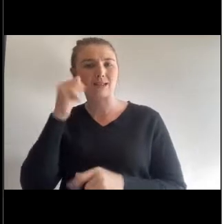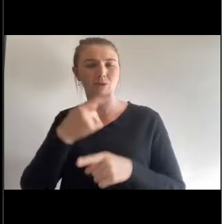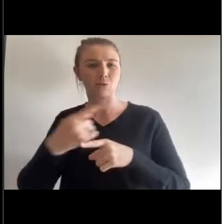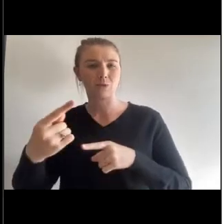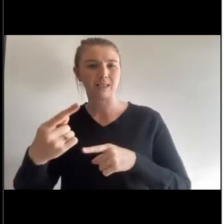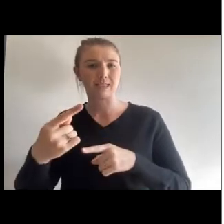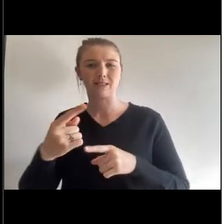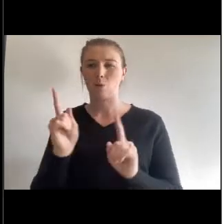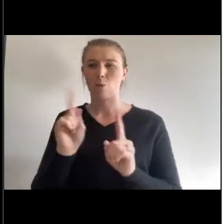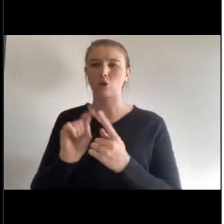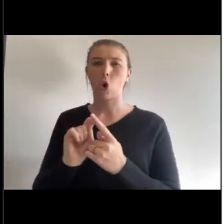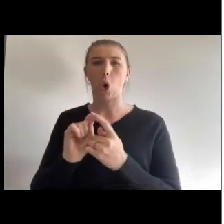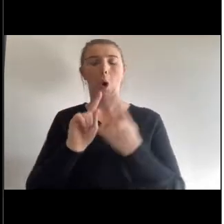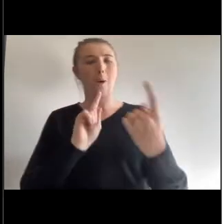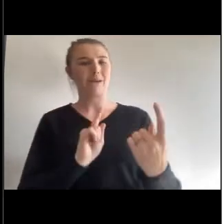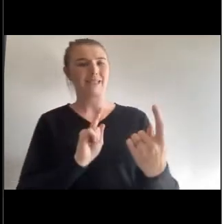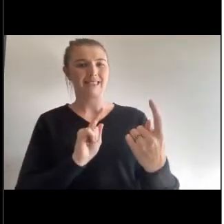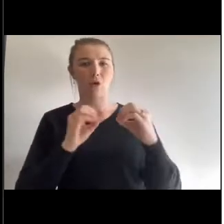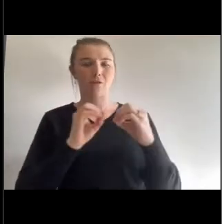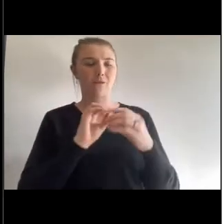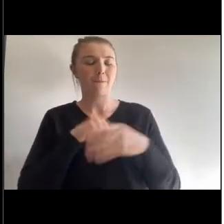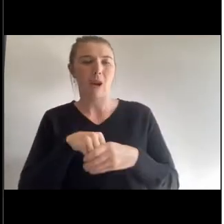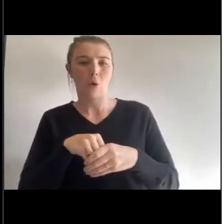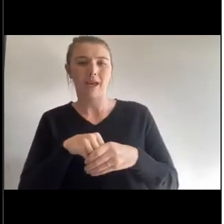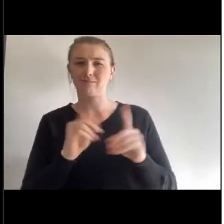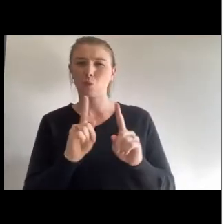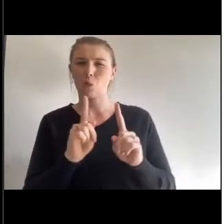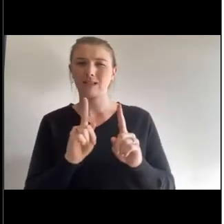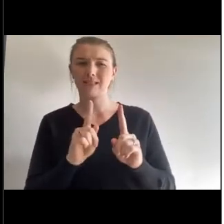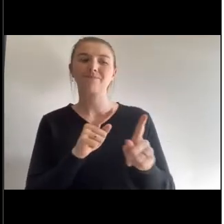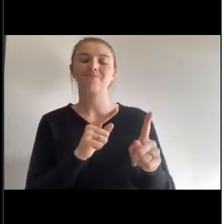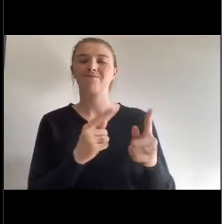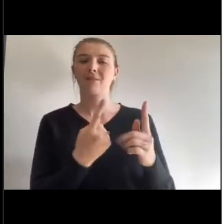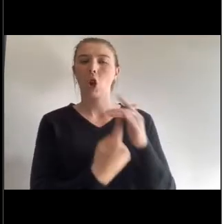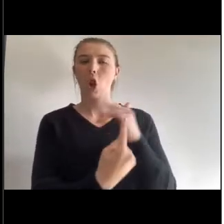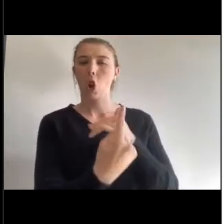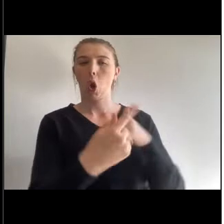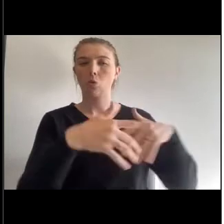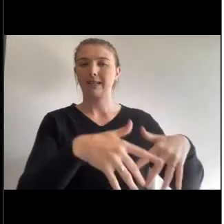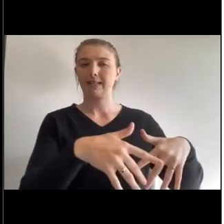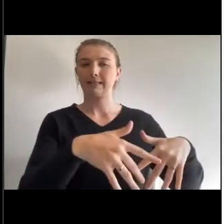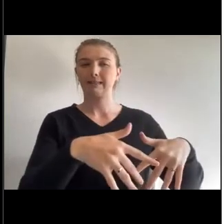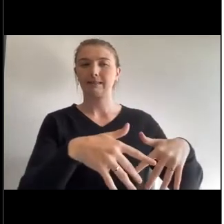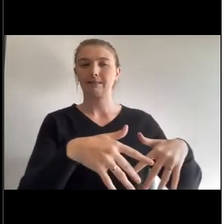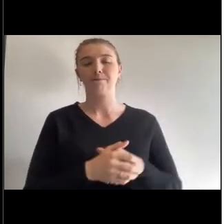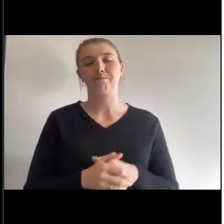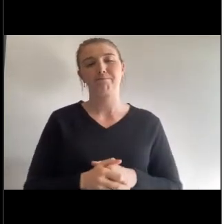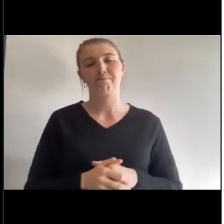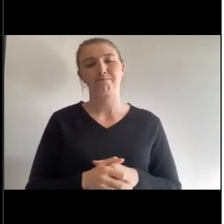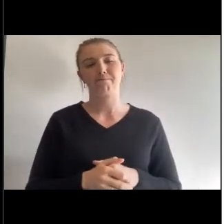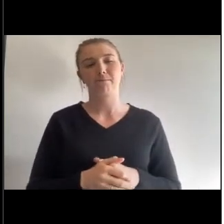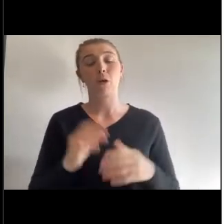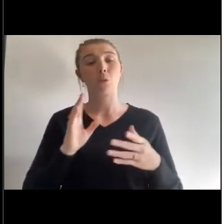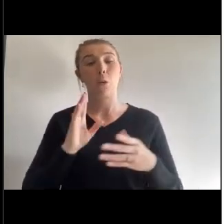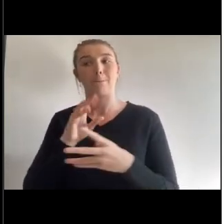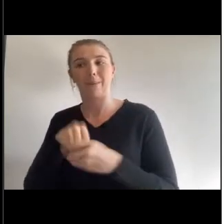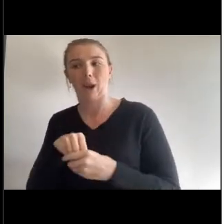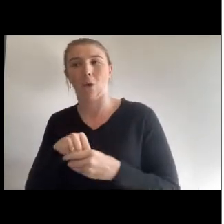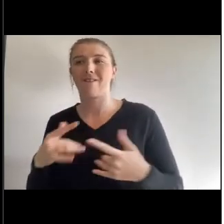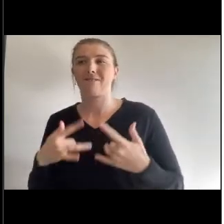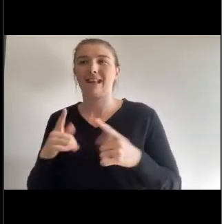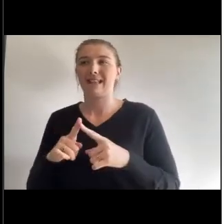belonging, it's almost like loneliness, because belonging feels like not being lonely. It feels like you've